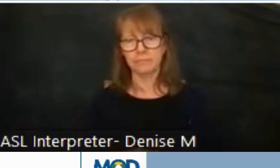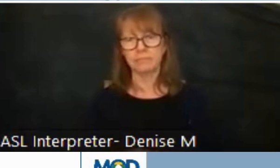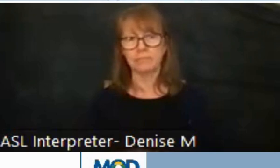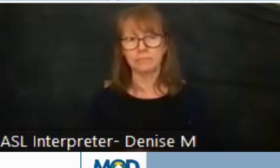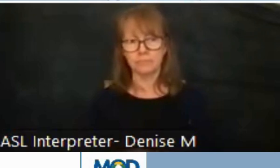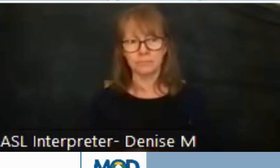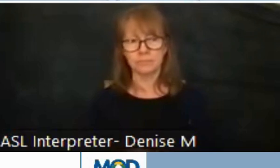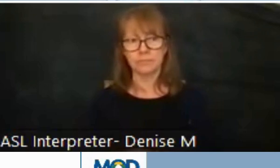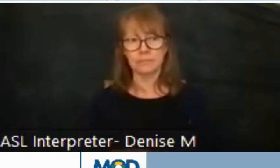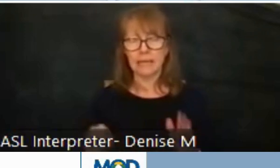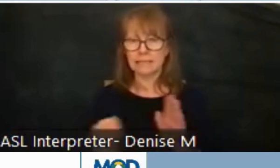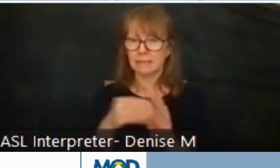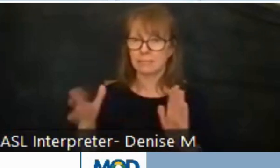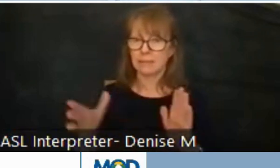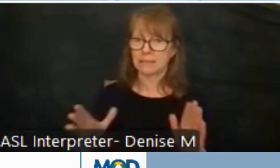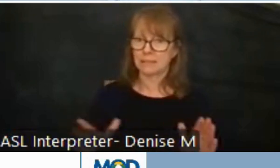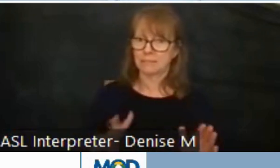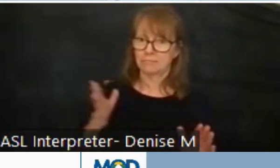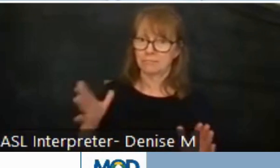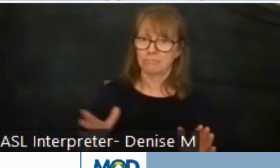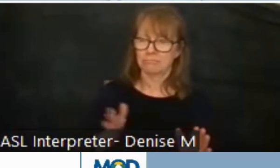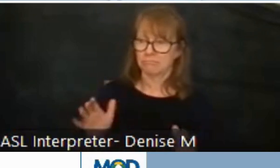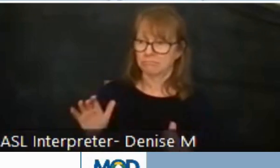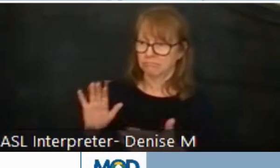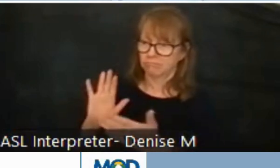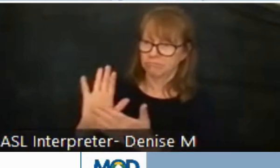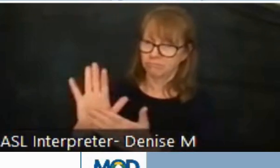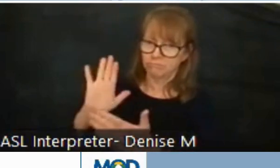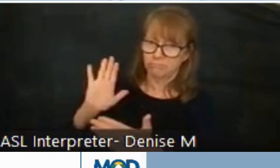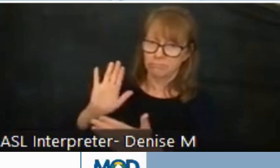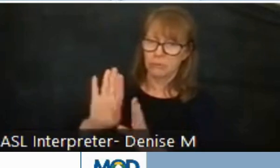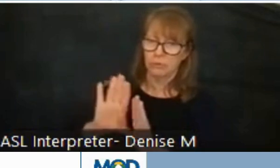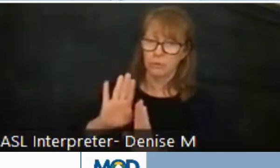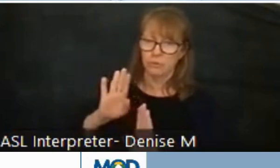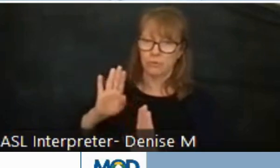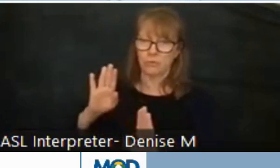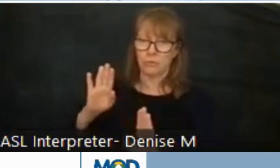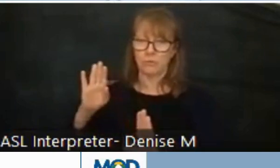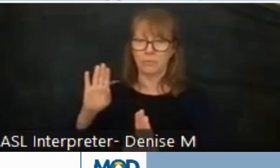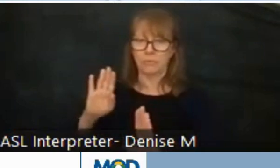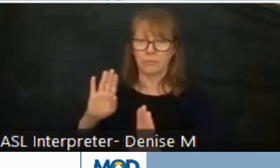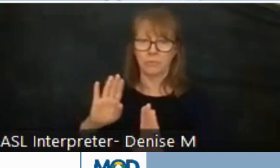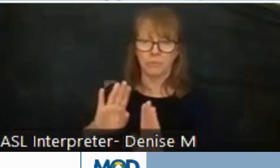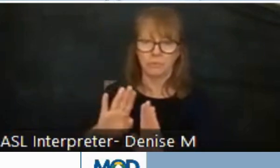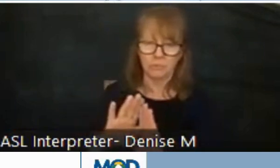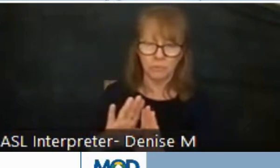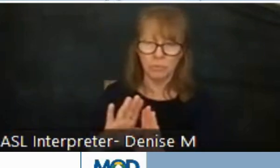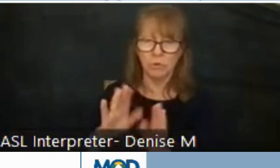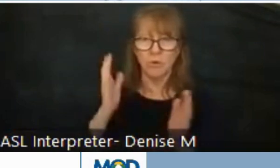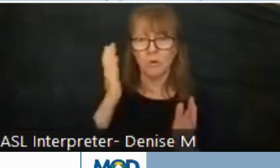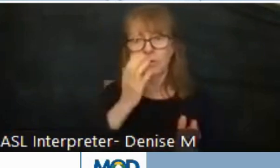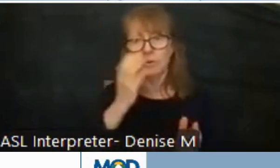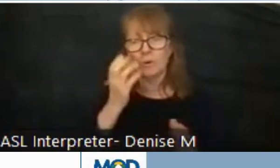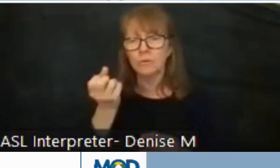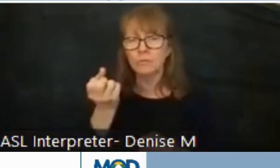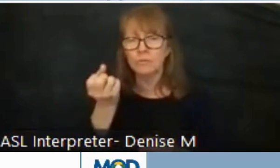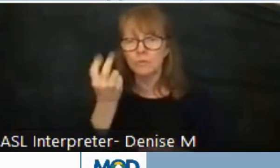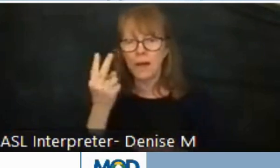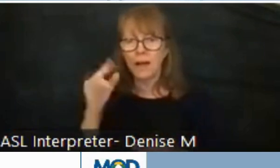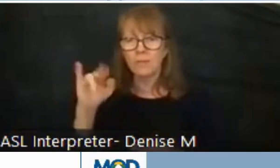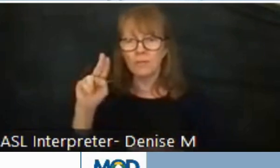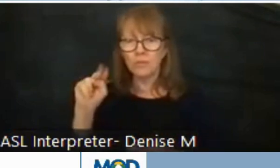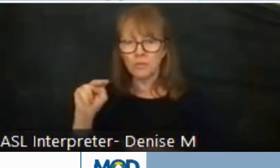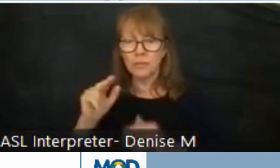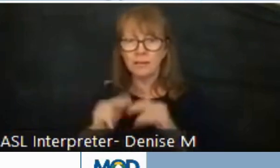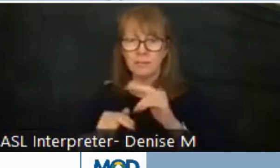door opener might be undue burden for a condo association of a 12-unit building that's just